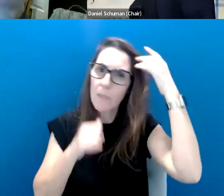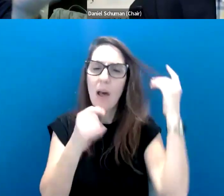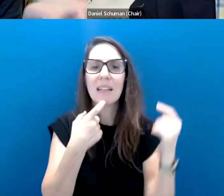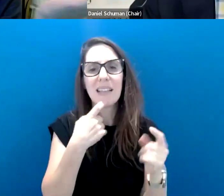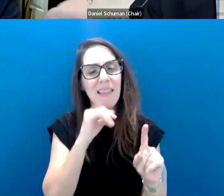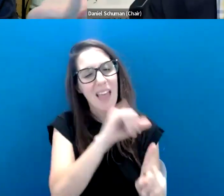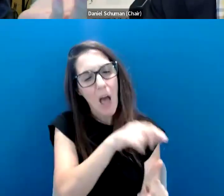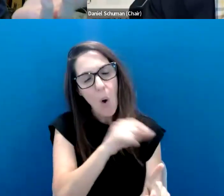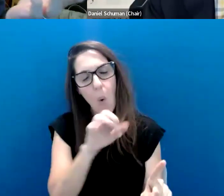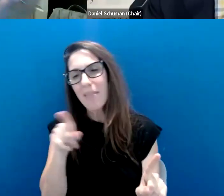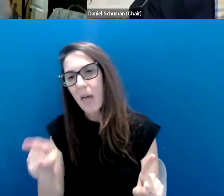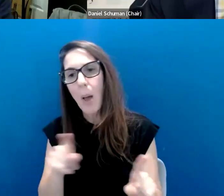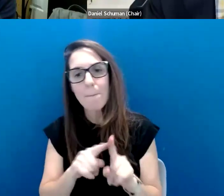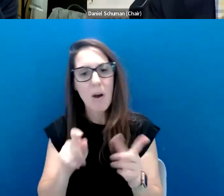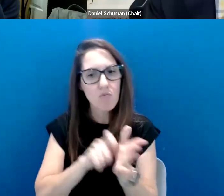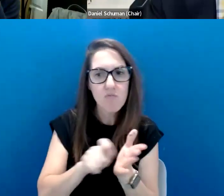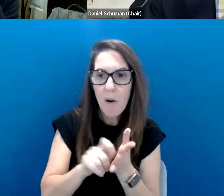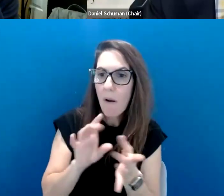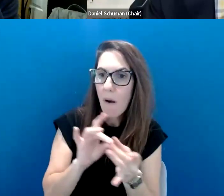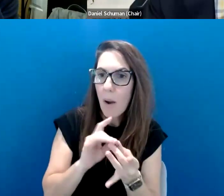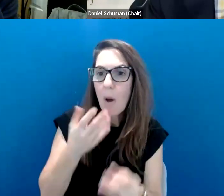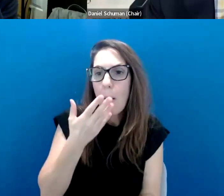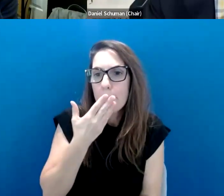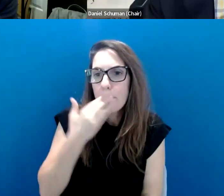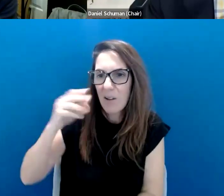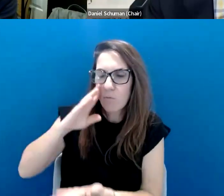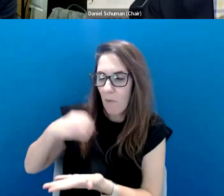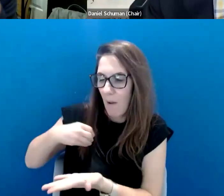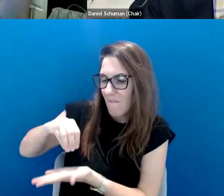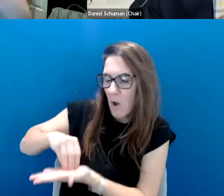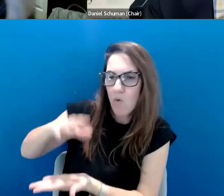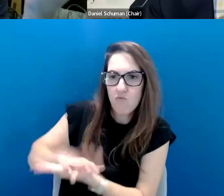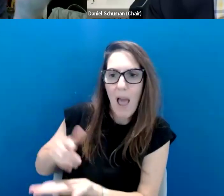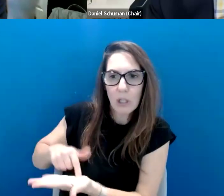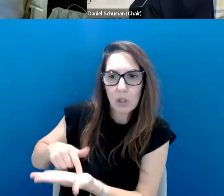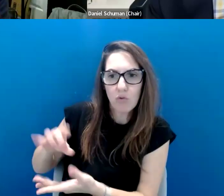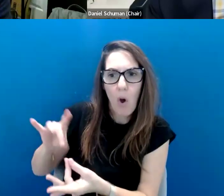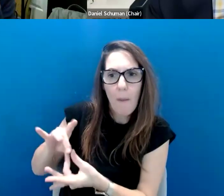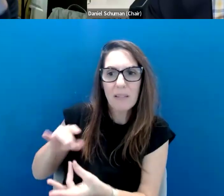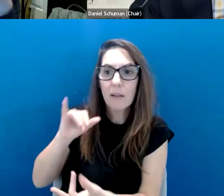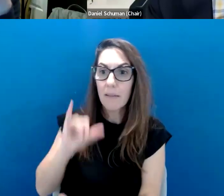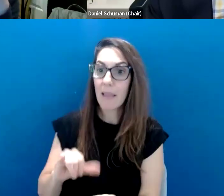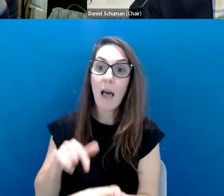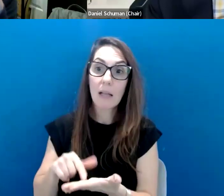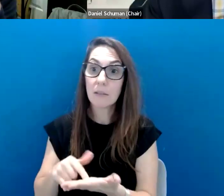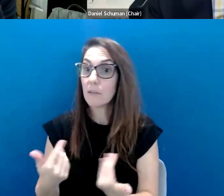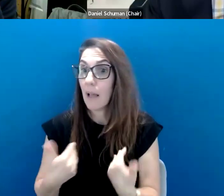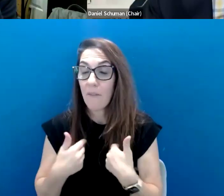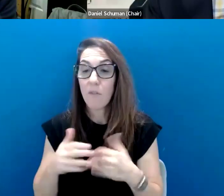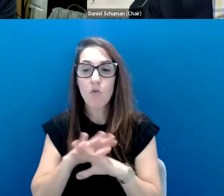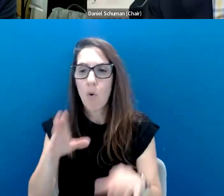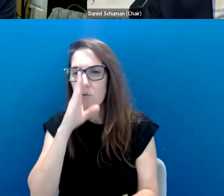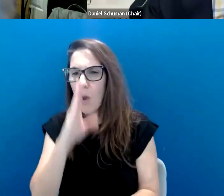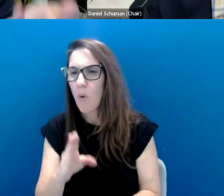written comments might be just the more effective way for people to be on the record, engaging with us in a way that's not going to get any direct response